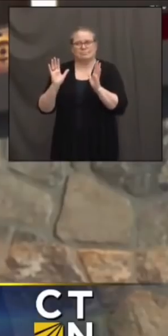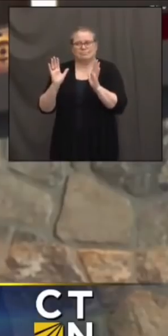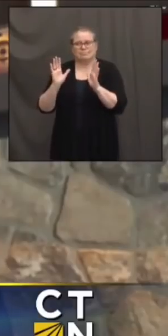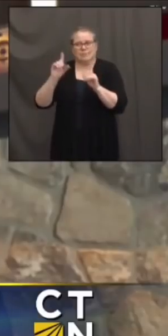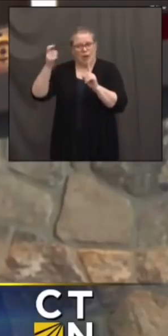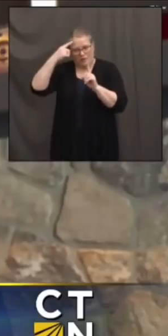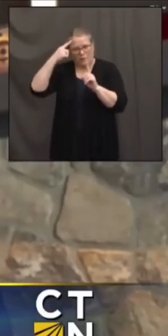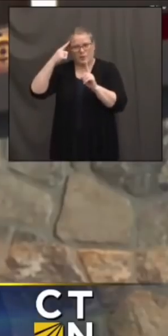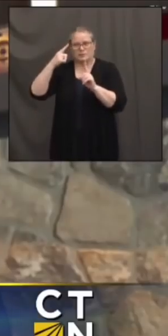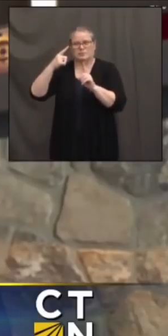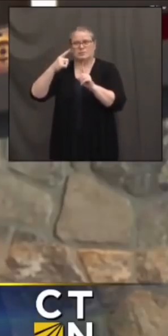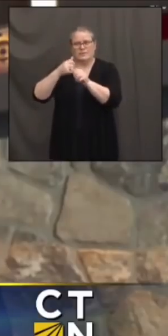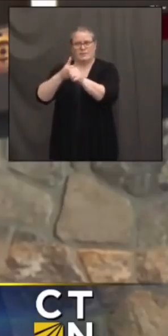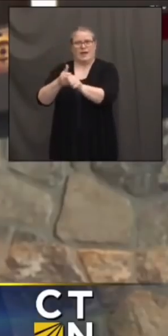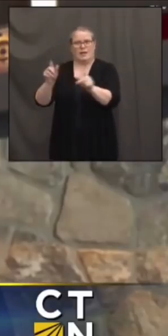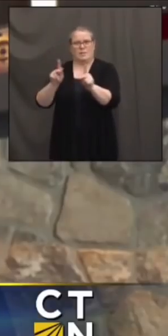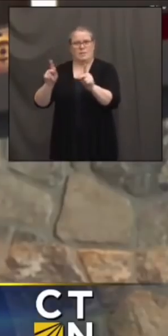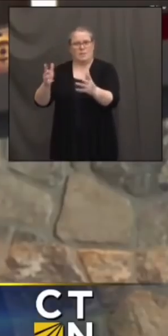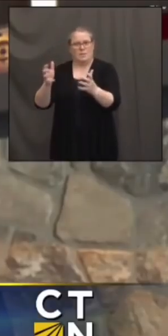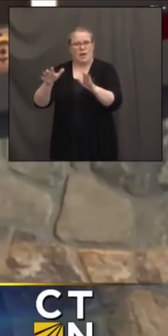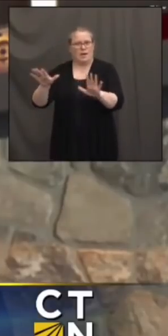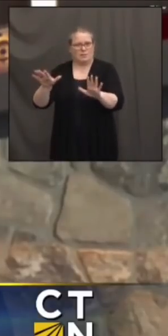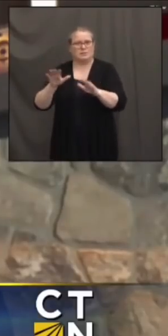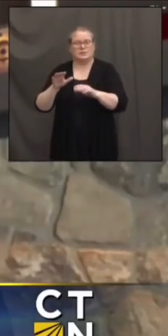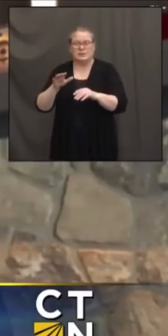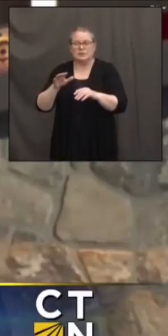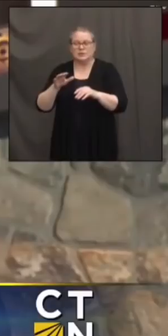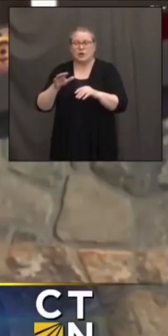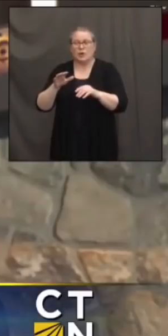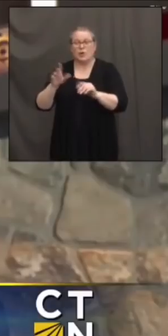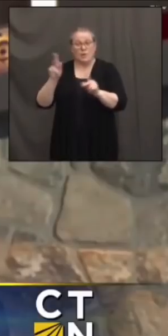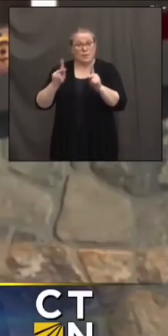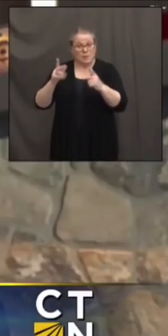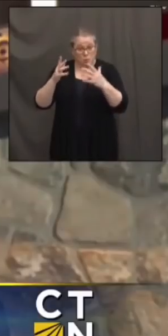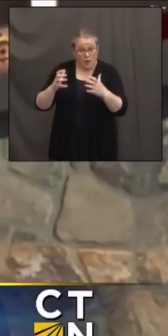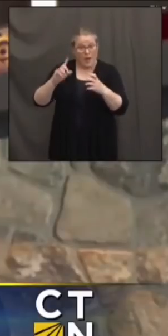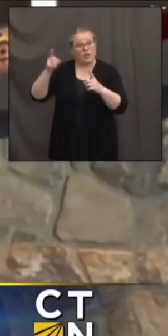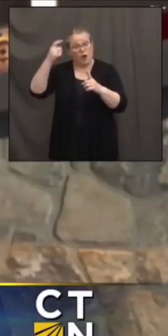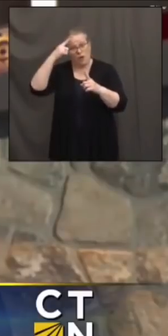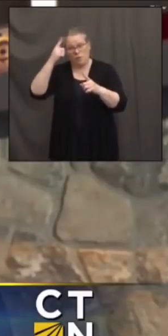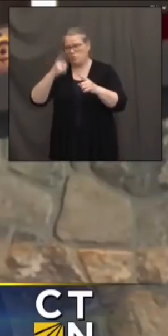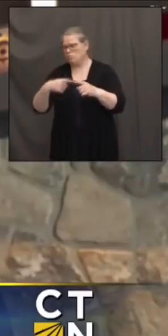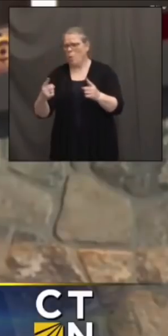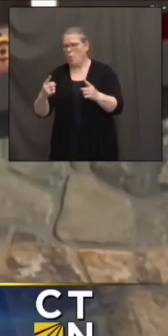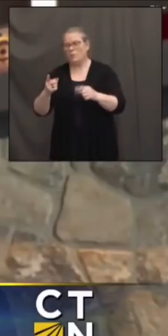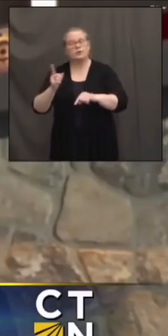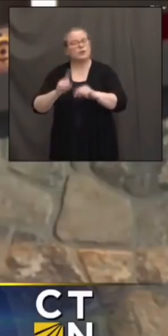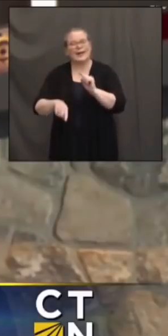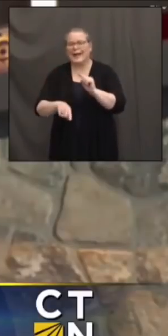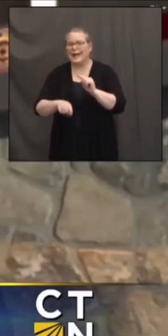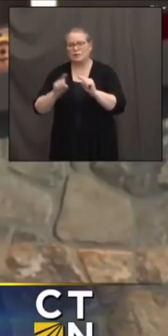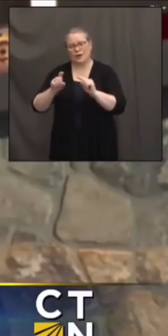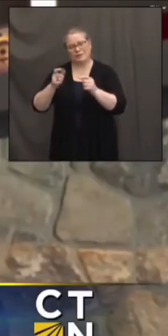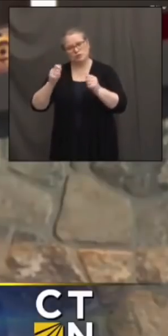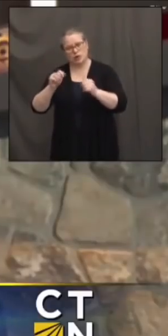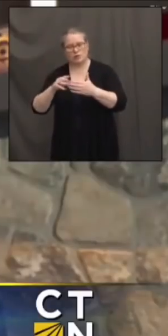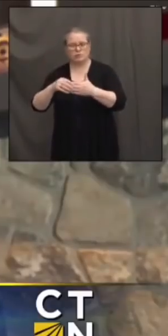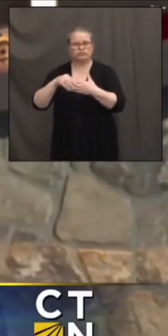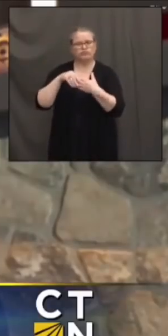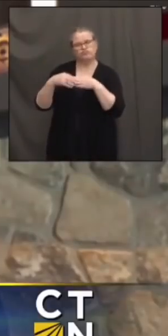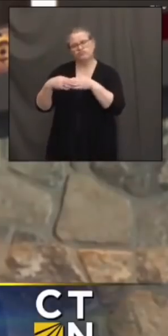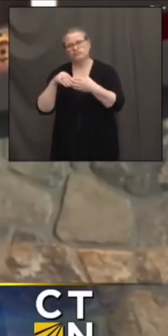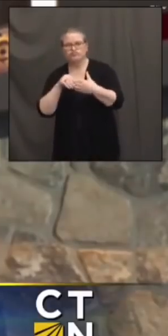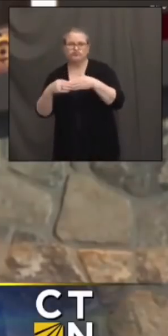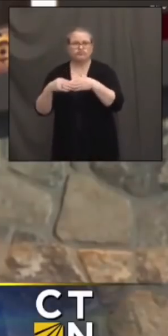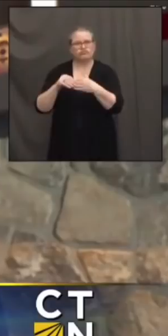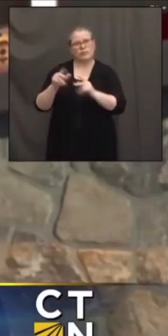that far out of step with what people want. You've got to try to fashion policy that conforms to a degree where